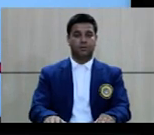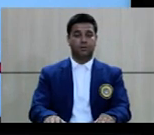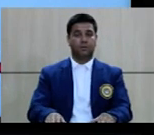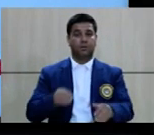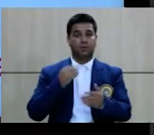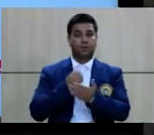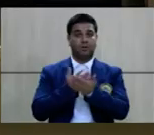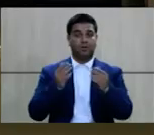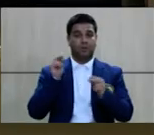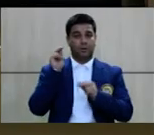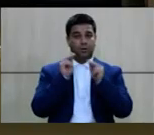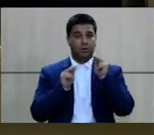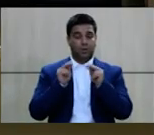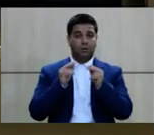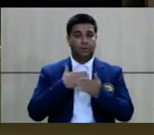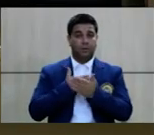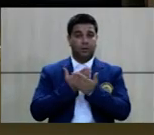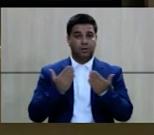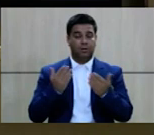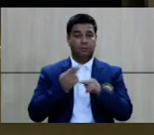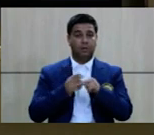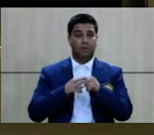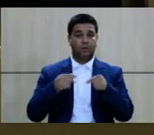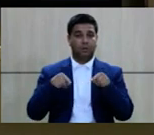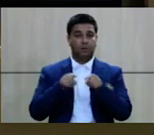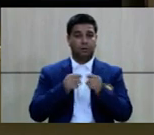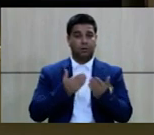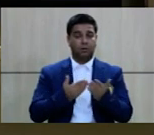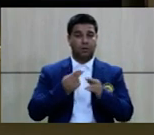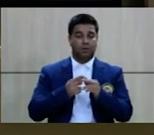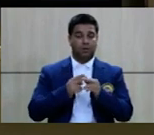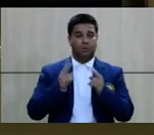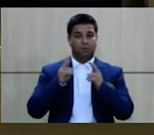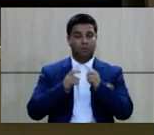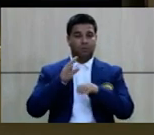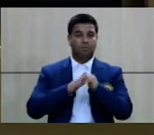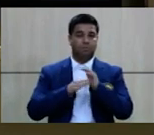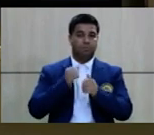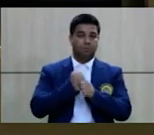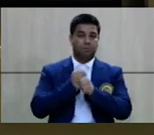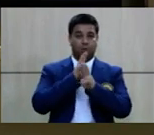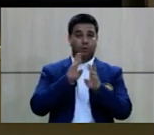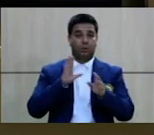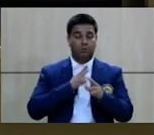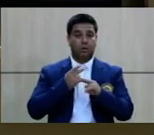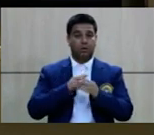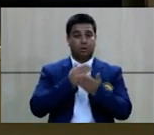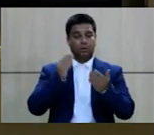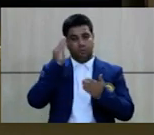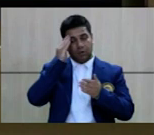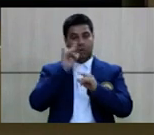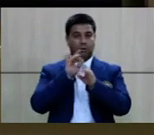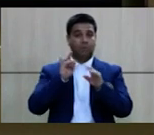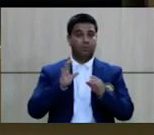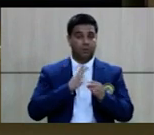Aziz o'quvchilar, biz mana shu tajribalarni ko'rib oldik va xulosalarni ham qilib